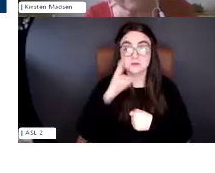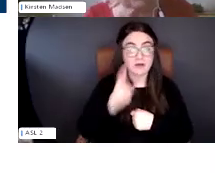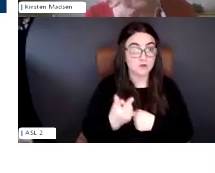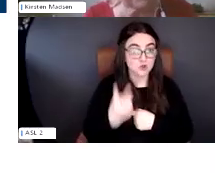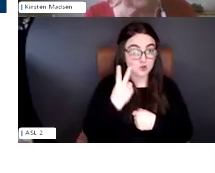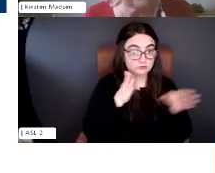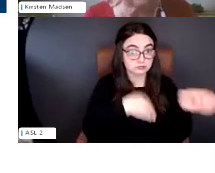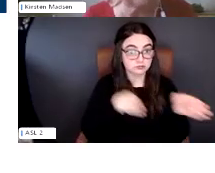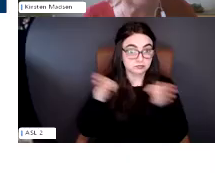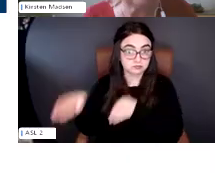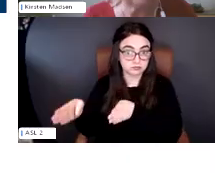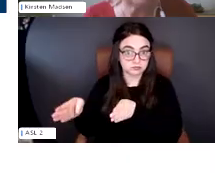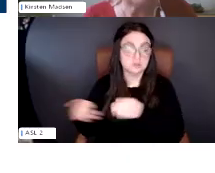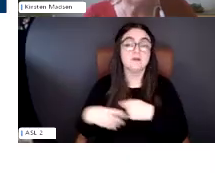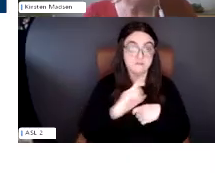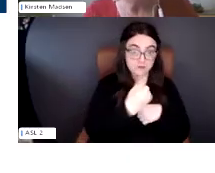can actually sit down.